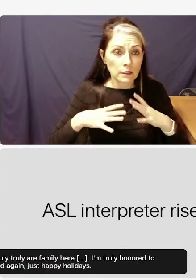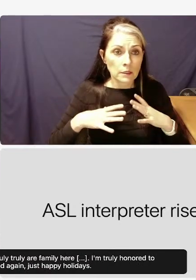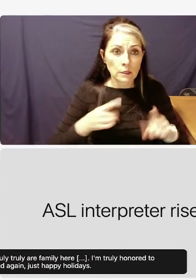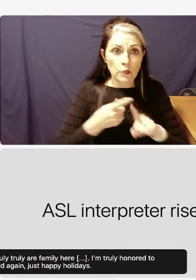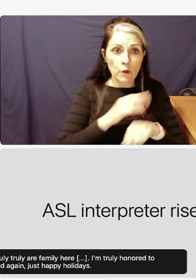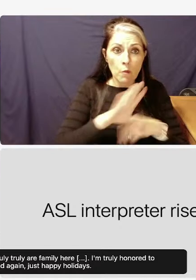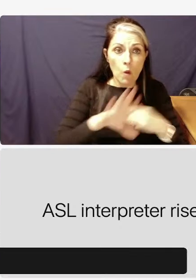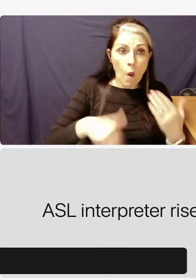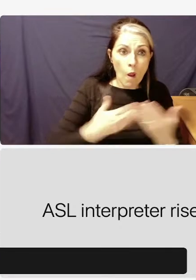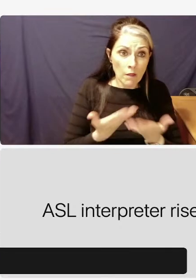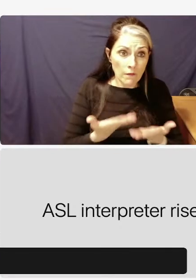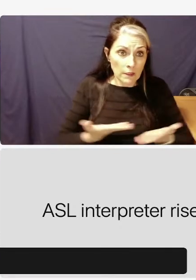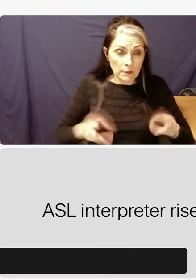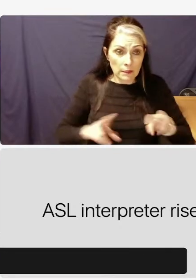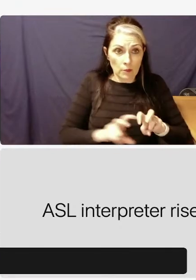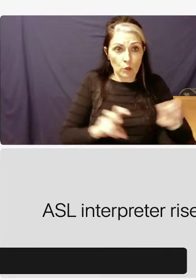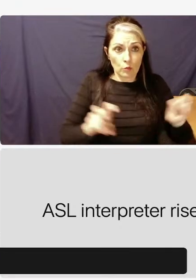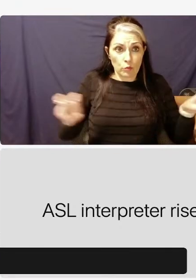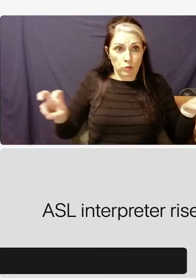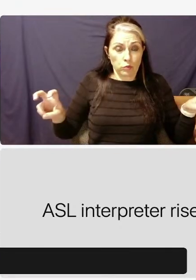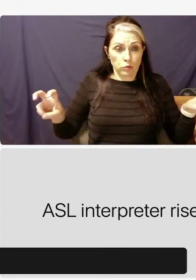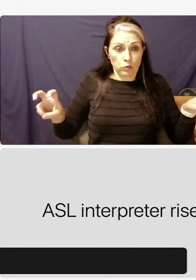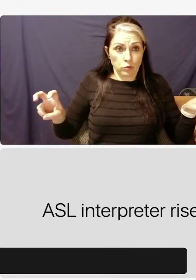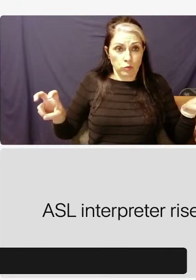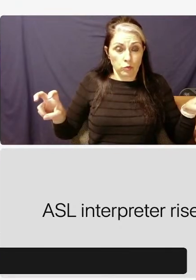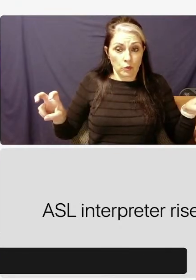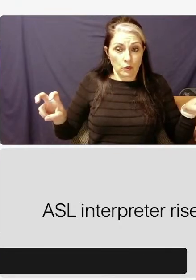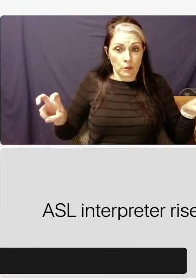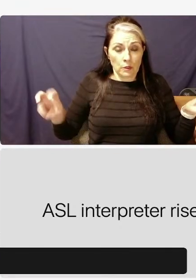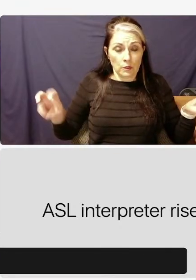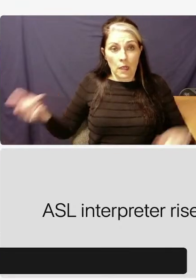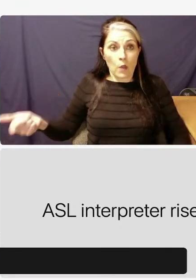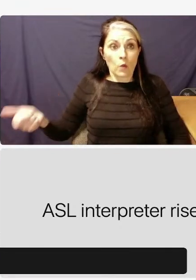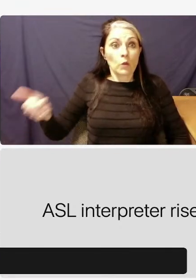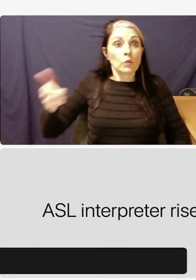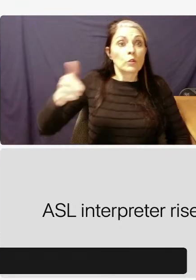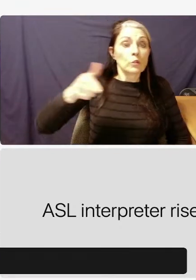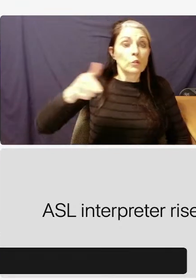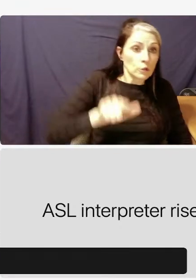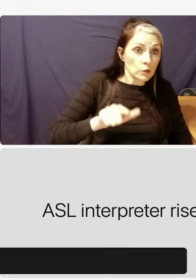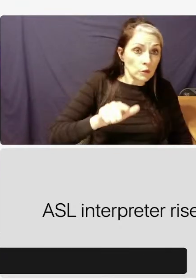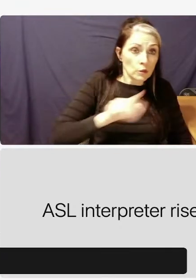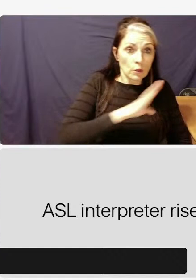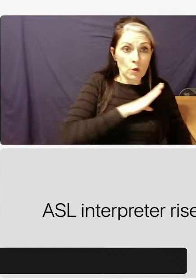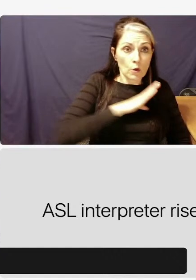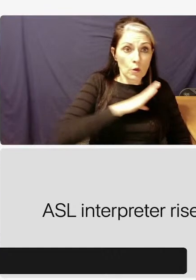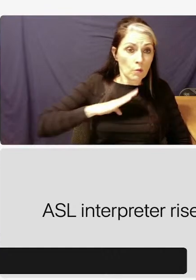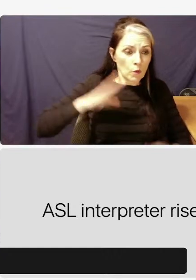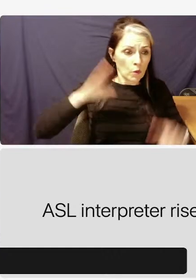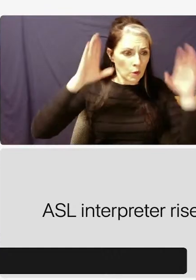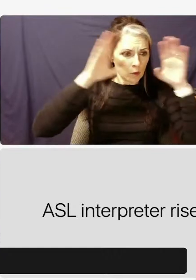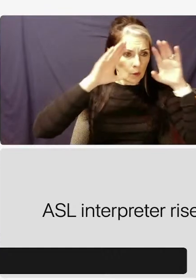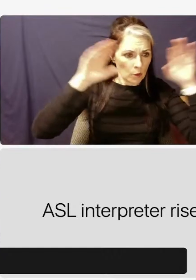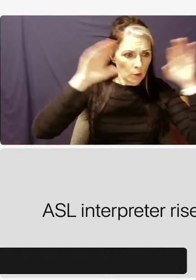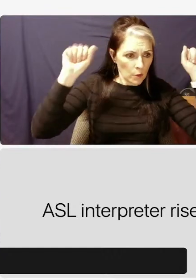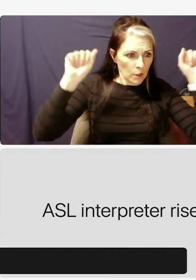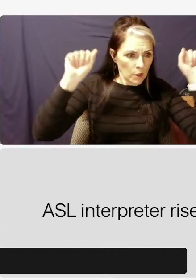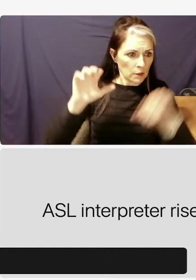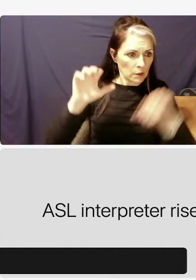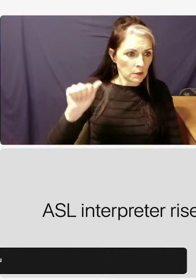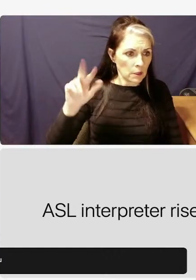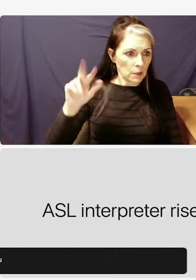of us up here and with that i will turn it over to you to for presidential thank you